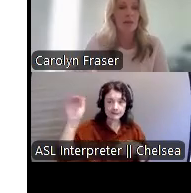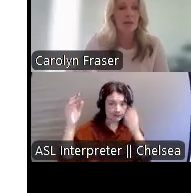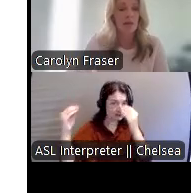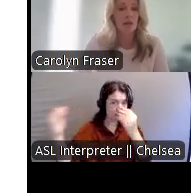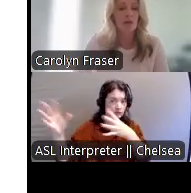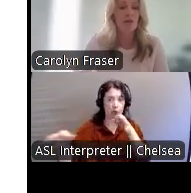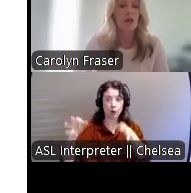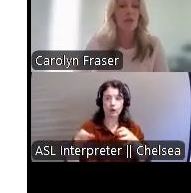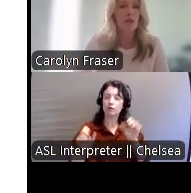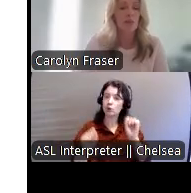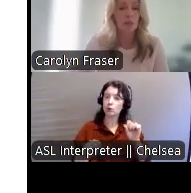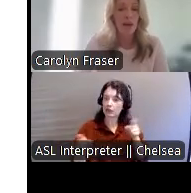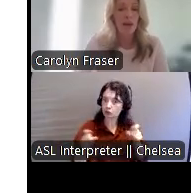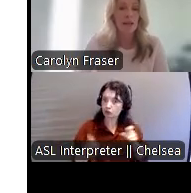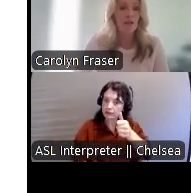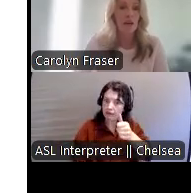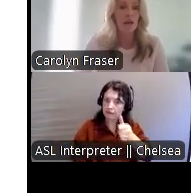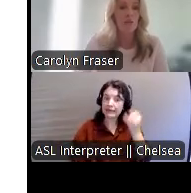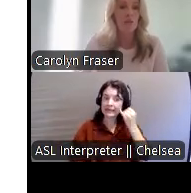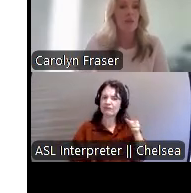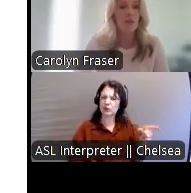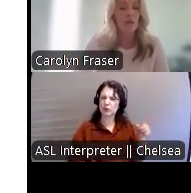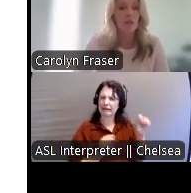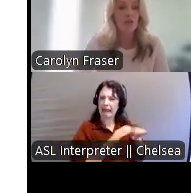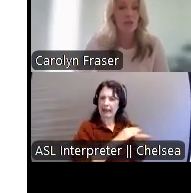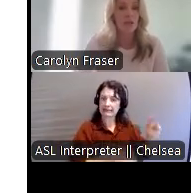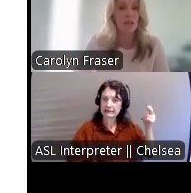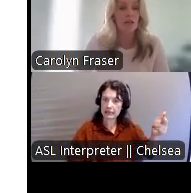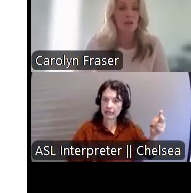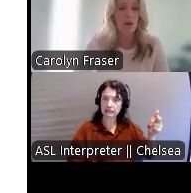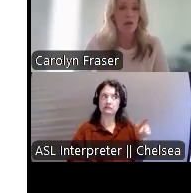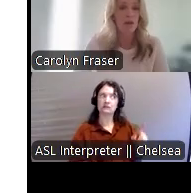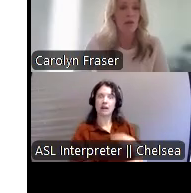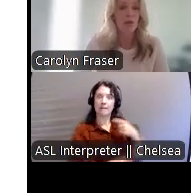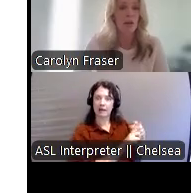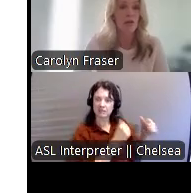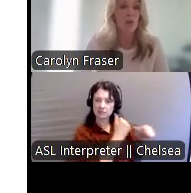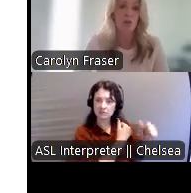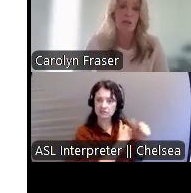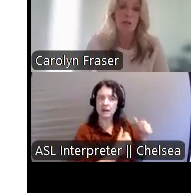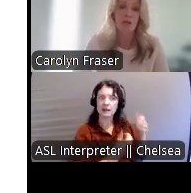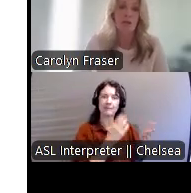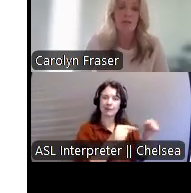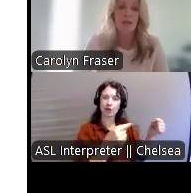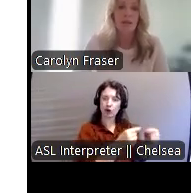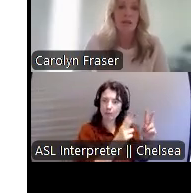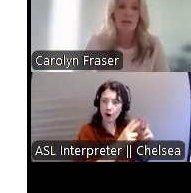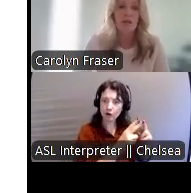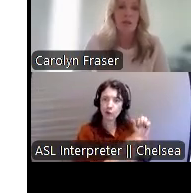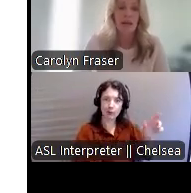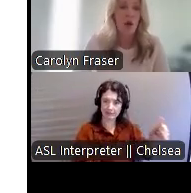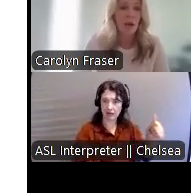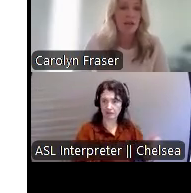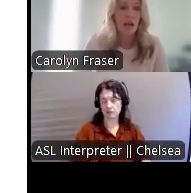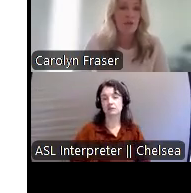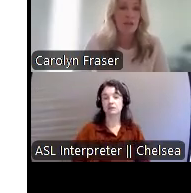these concerns where people have access to firearms when they pose a risk to their partner or to others or to themselves. So